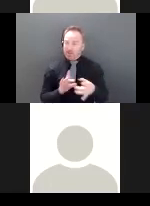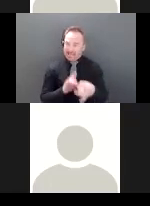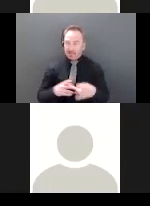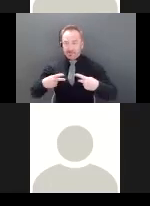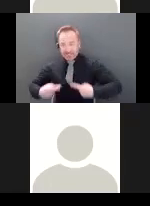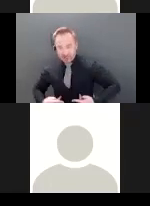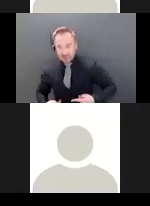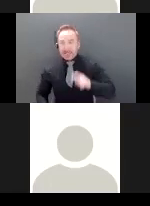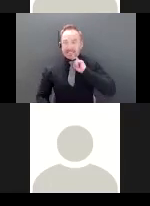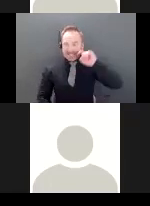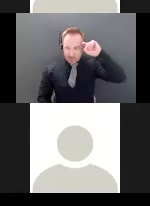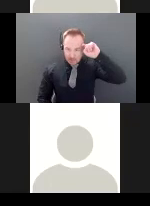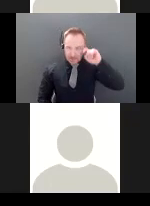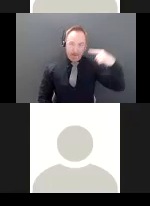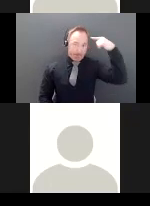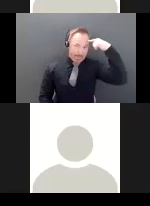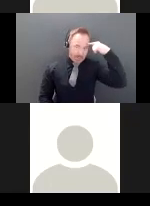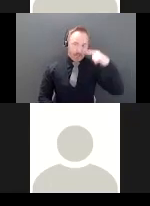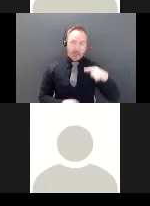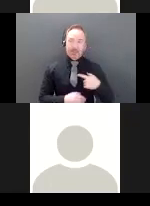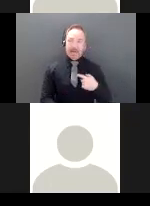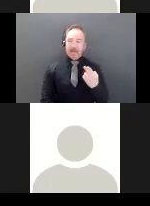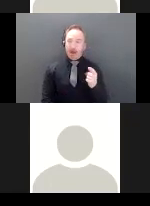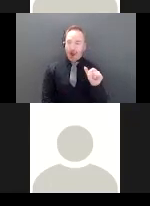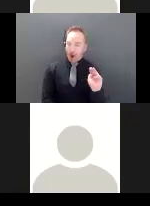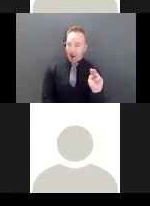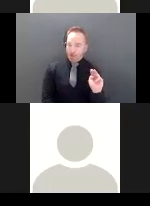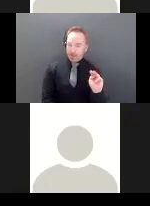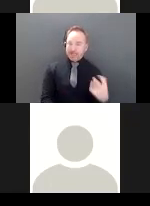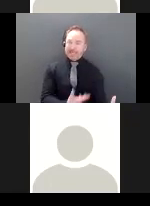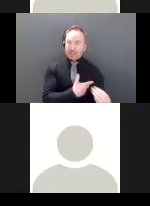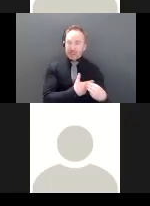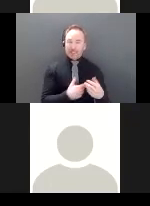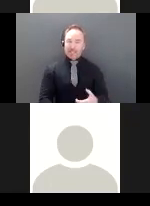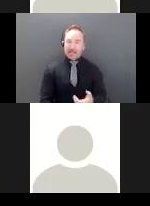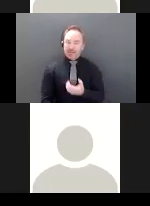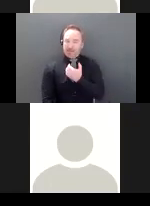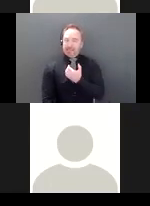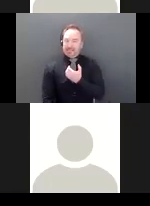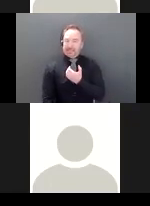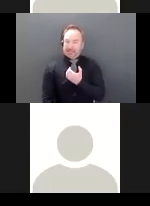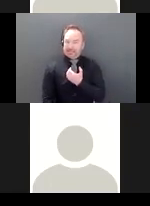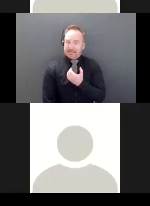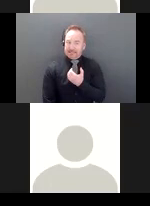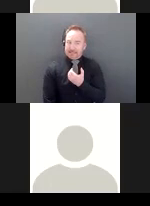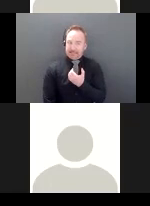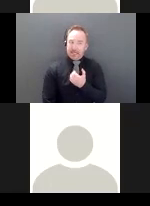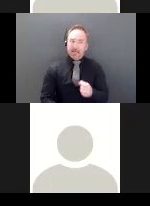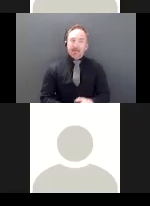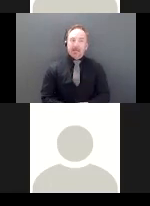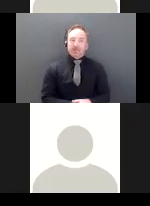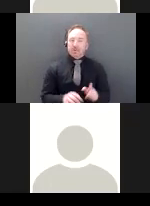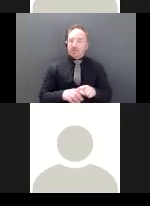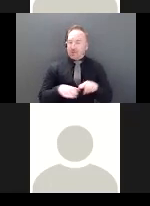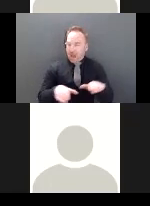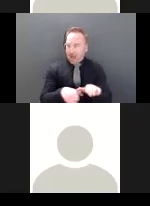sexual, psychological harm, including those threats of such acts. And so that's an important one as well. And when we talk